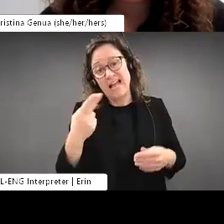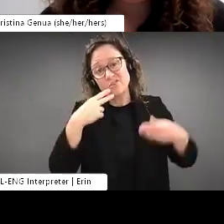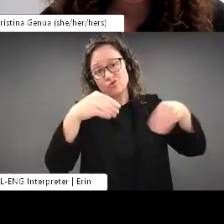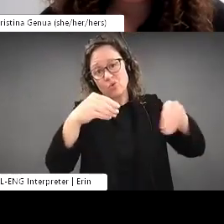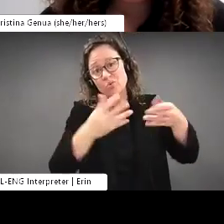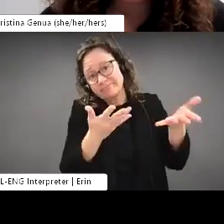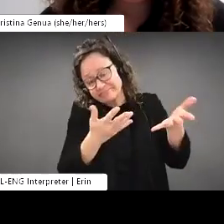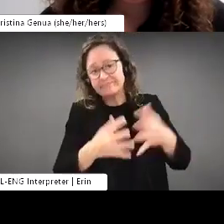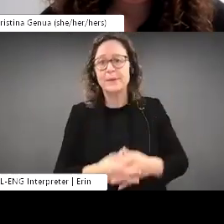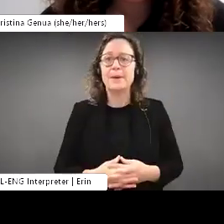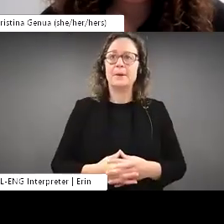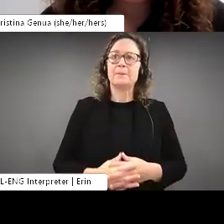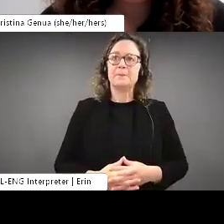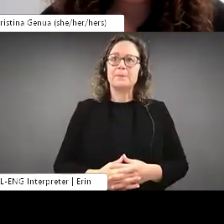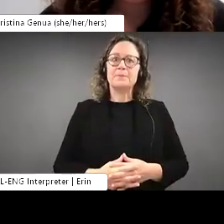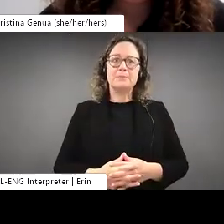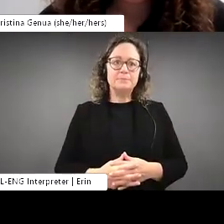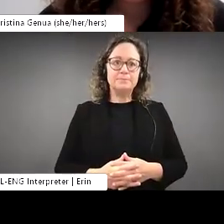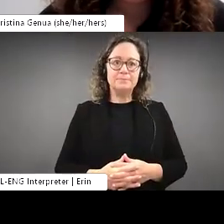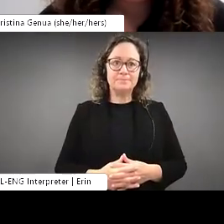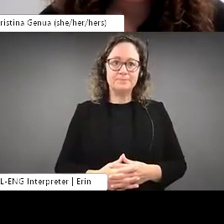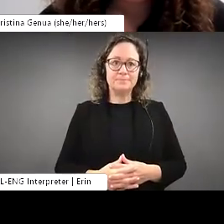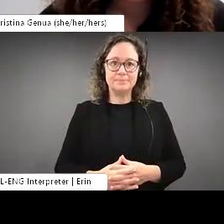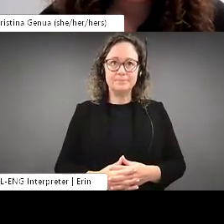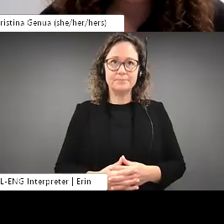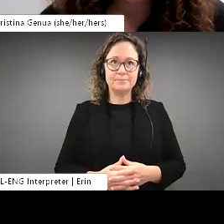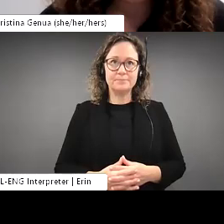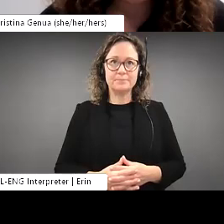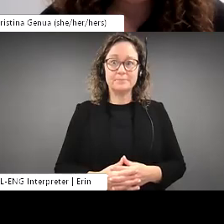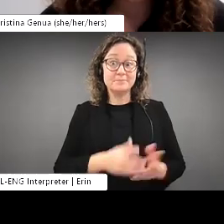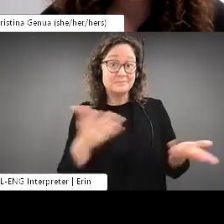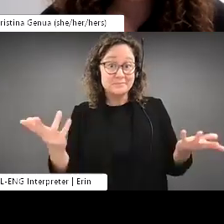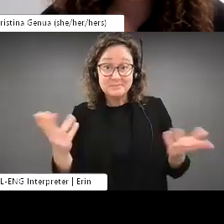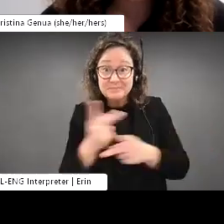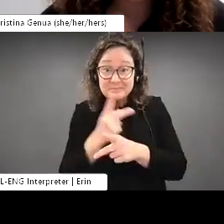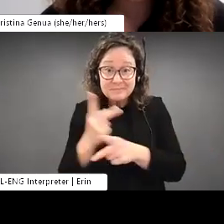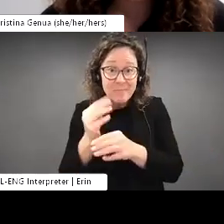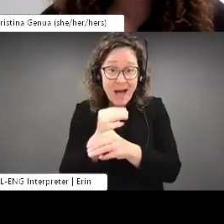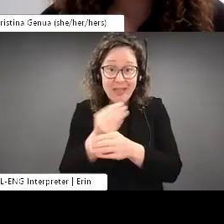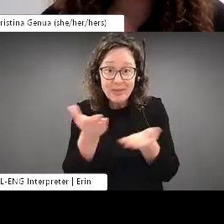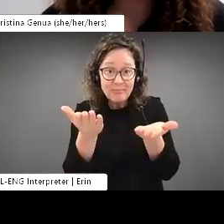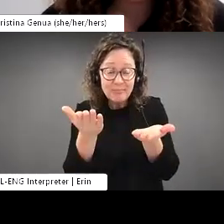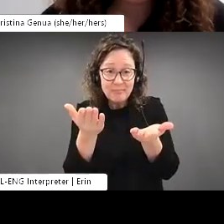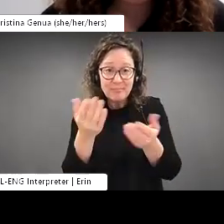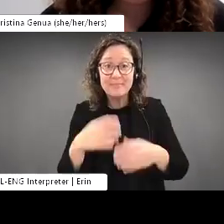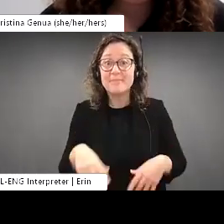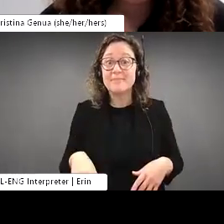Does anyone have an answer? If our loan costs us